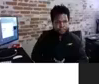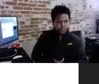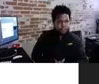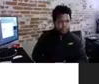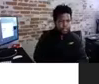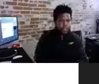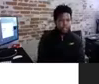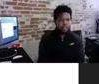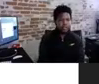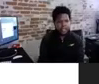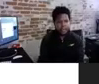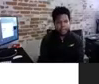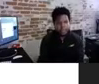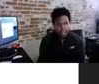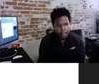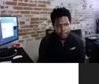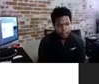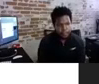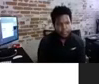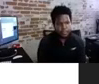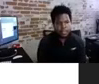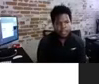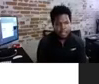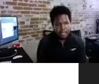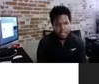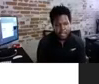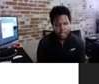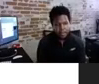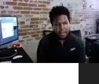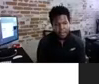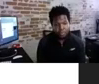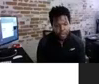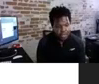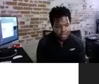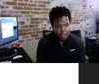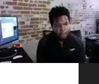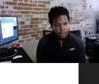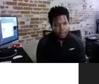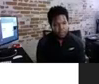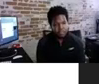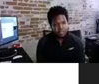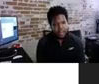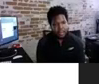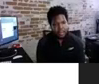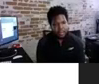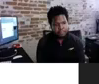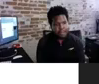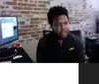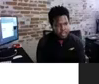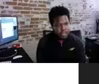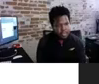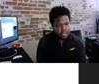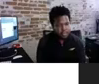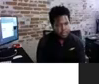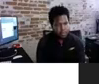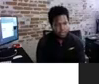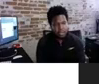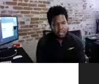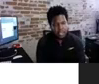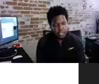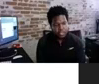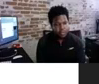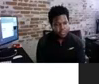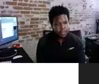So here in Lucas County, the case count by race, we have had 597